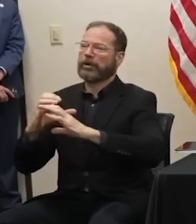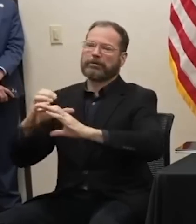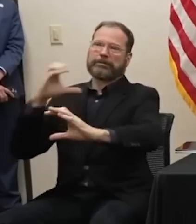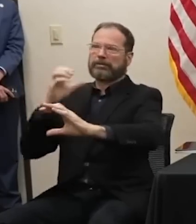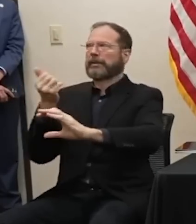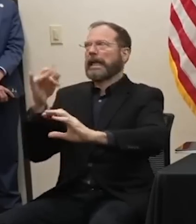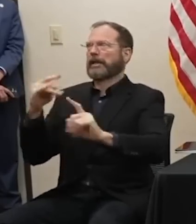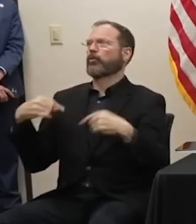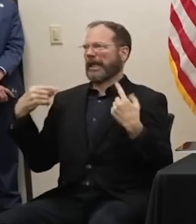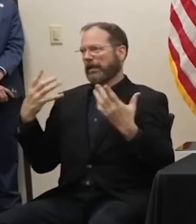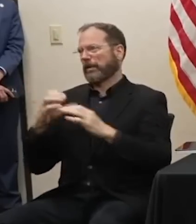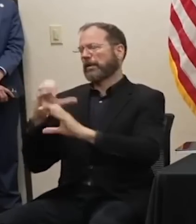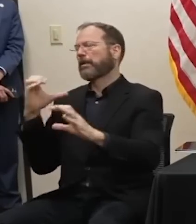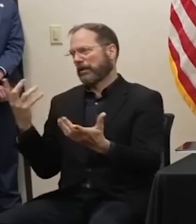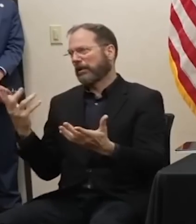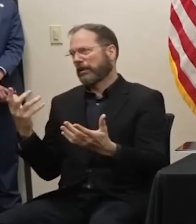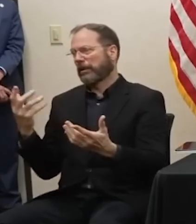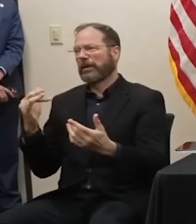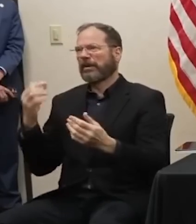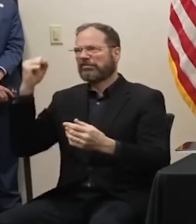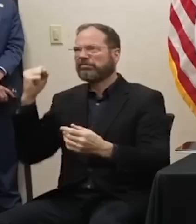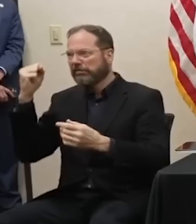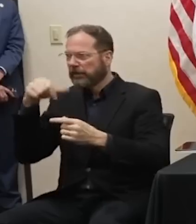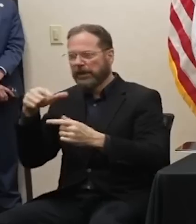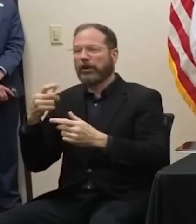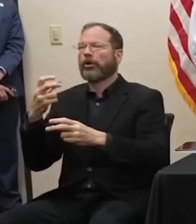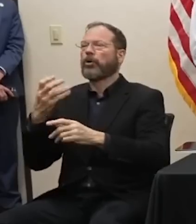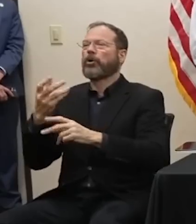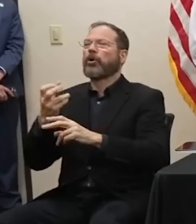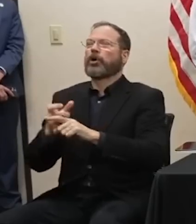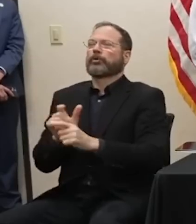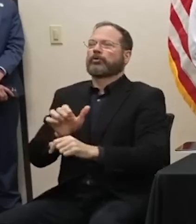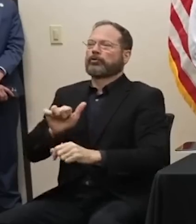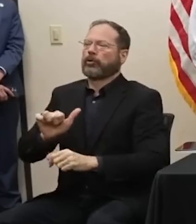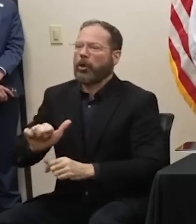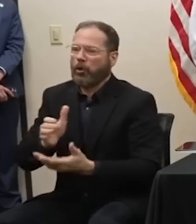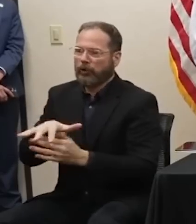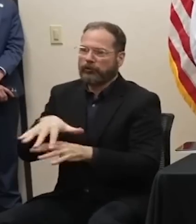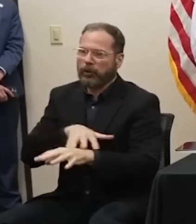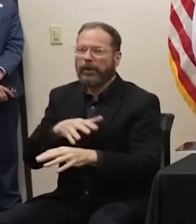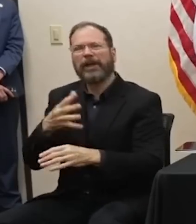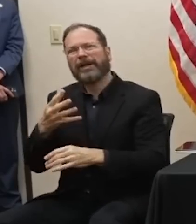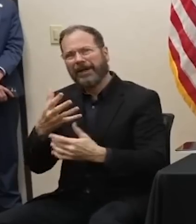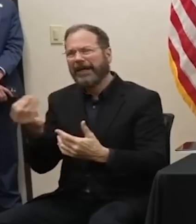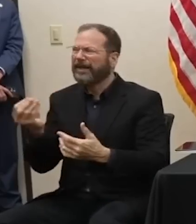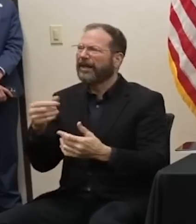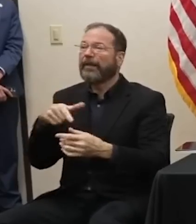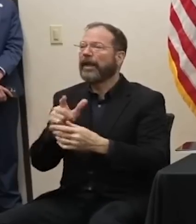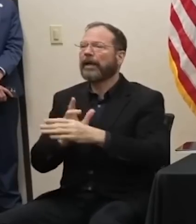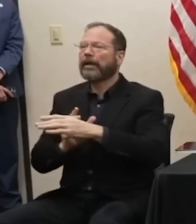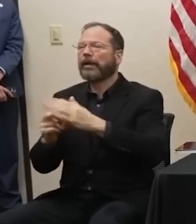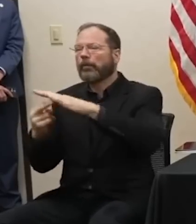like 18-wheelers that have more difficulty slowing as needed. But also they're going over